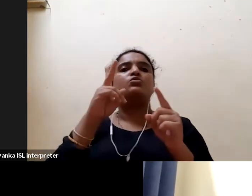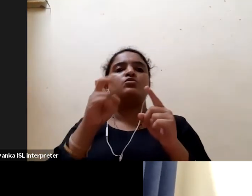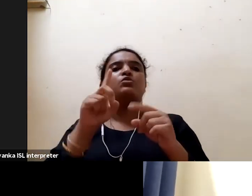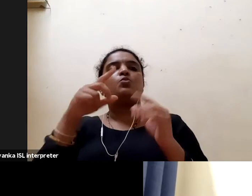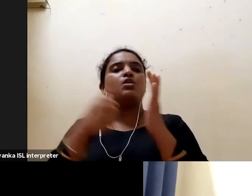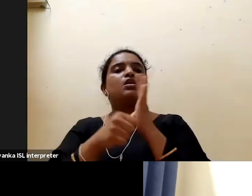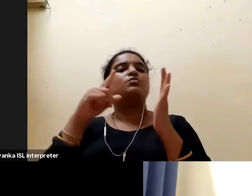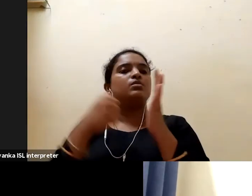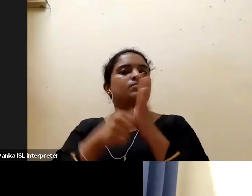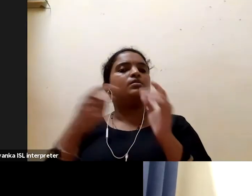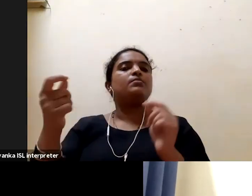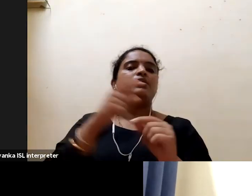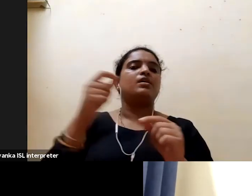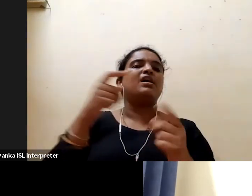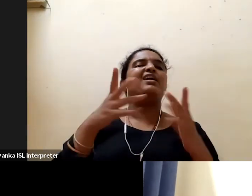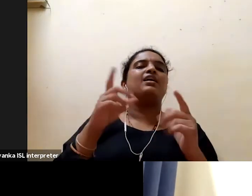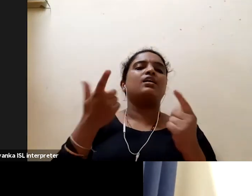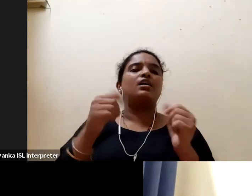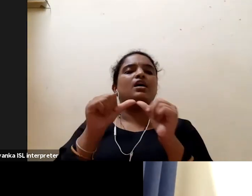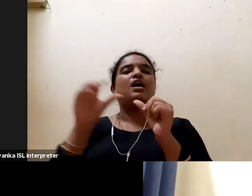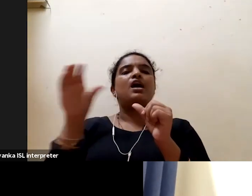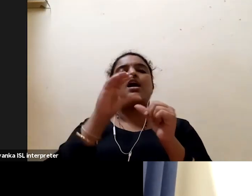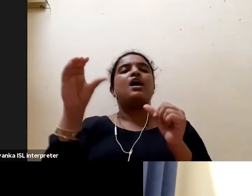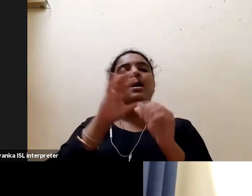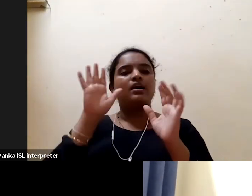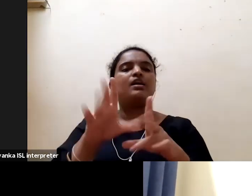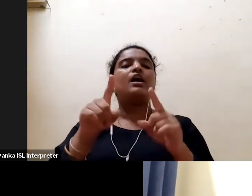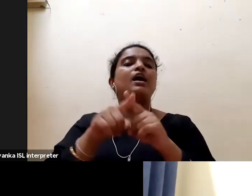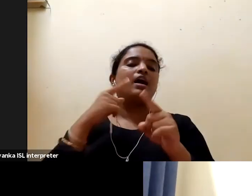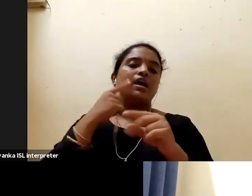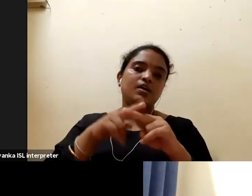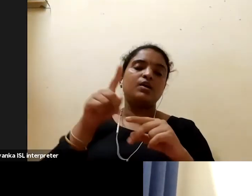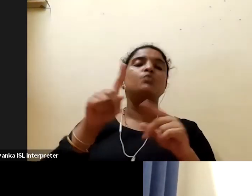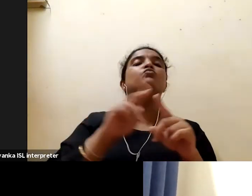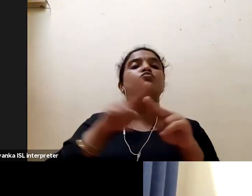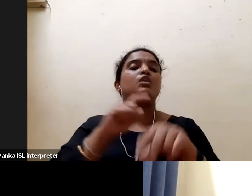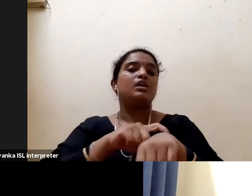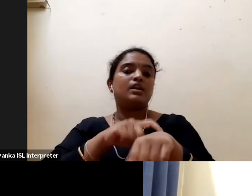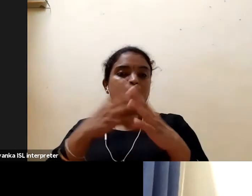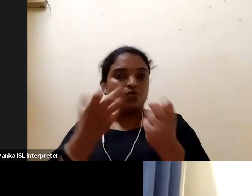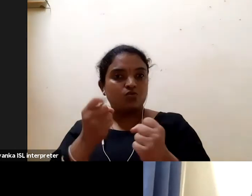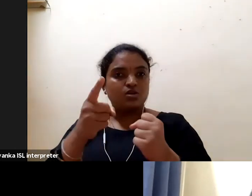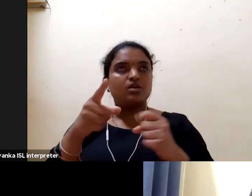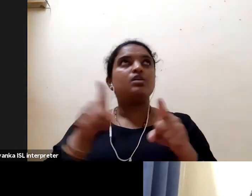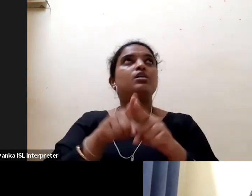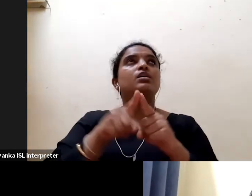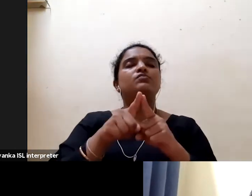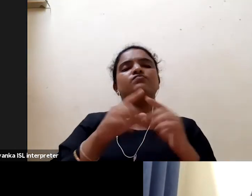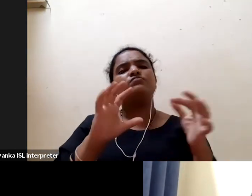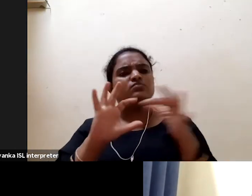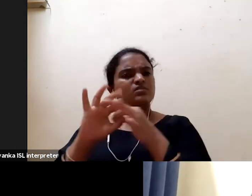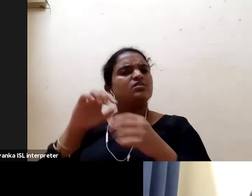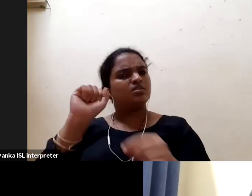month just by ads. So if you want to take it as your full time thing, it's still very relevant